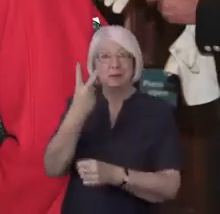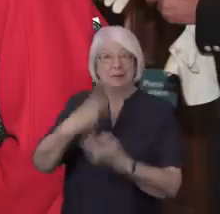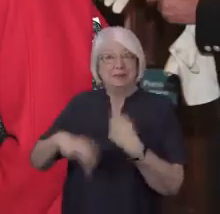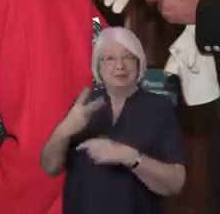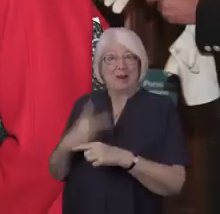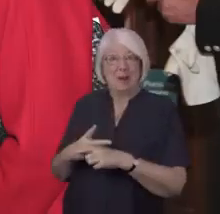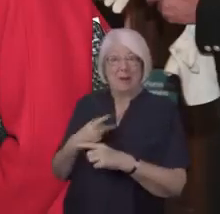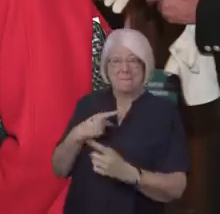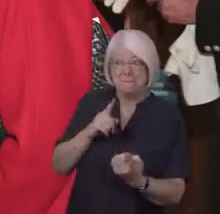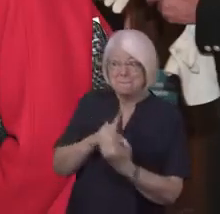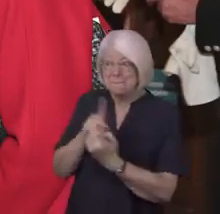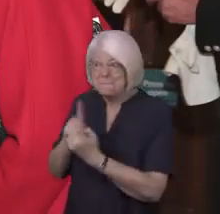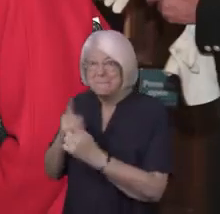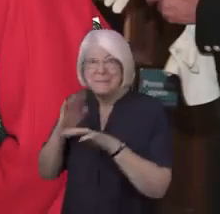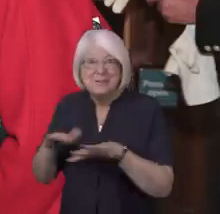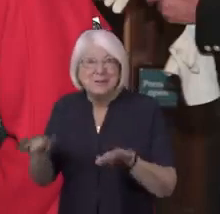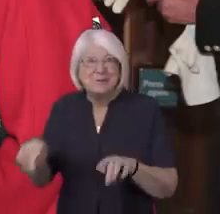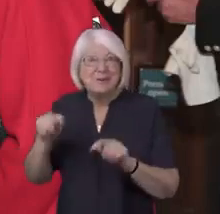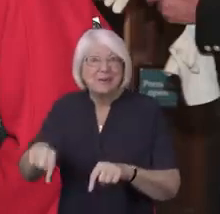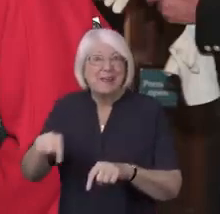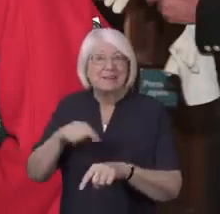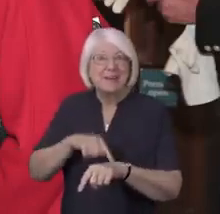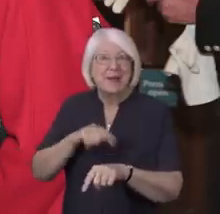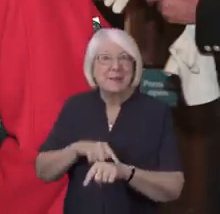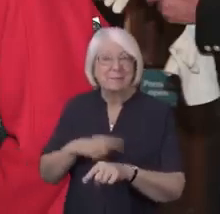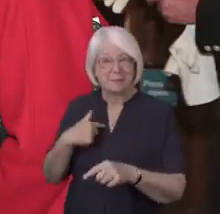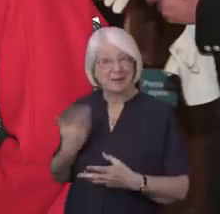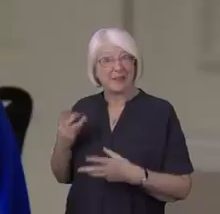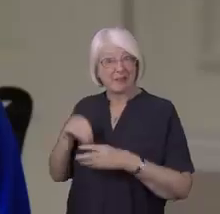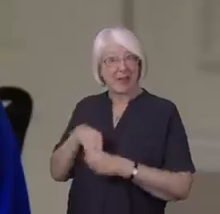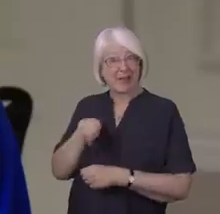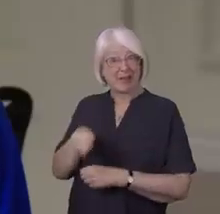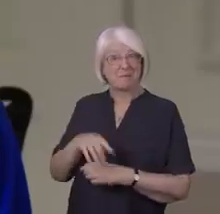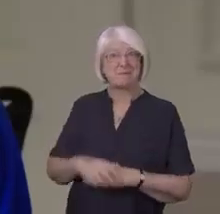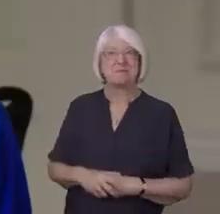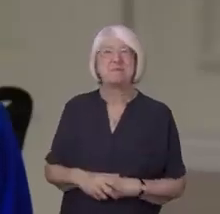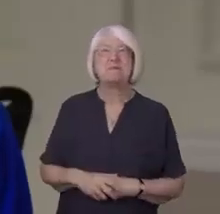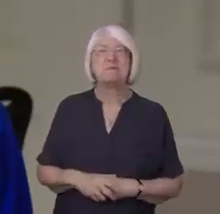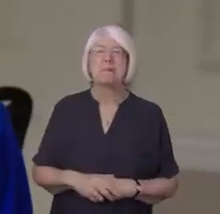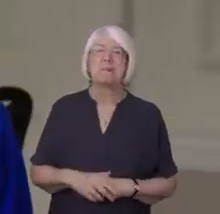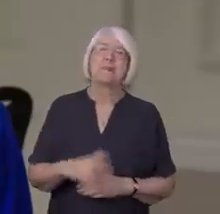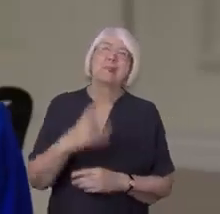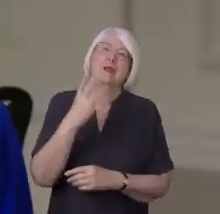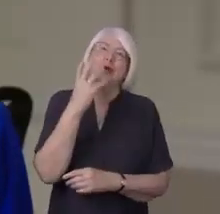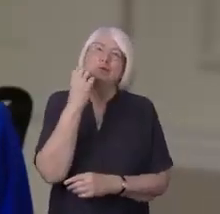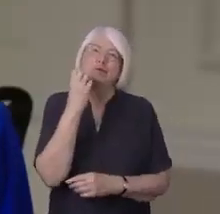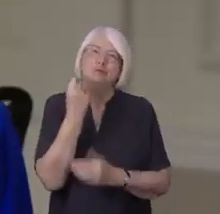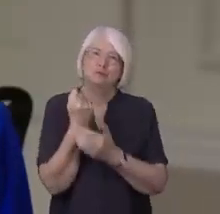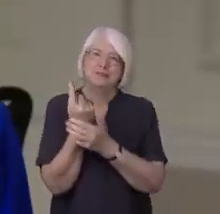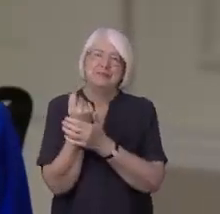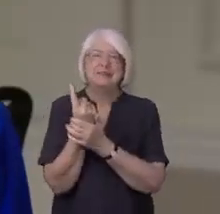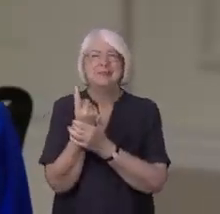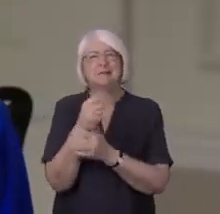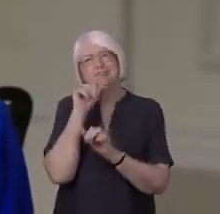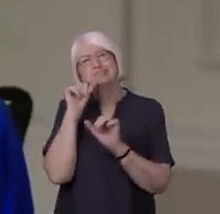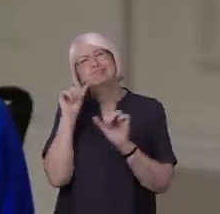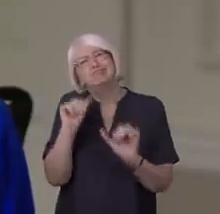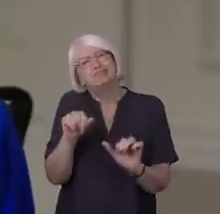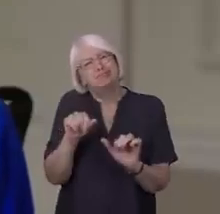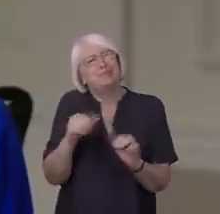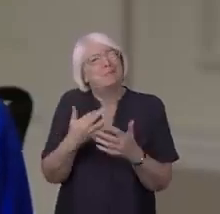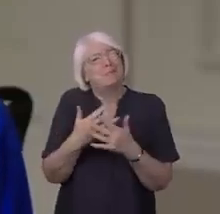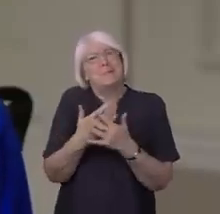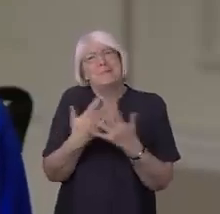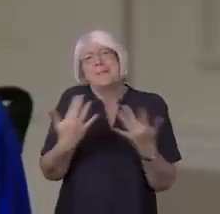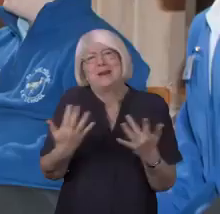the excited schoolchildren who took part. Christingle is a much-loved Christmas tradition in